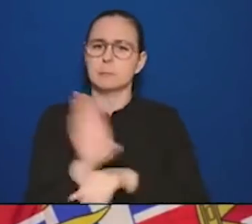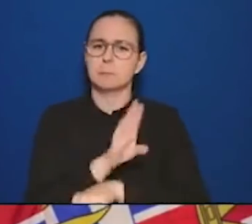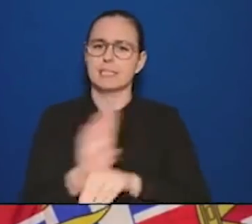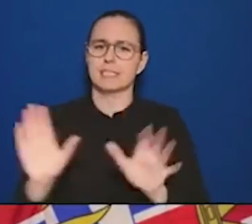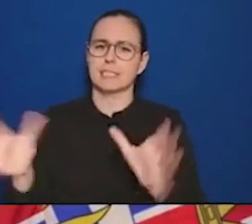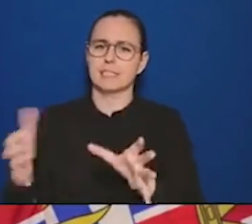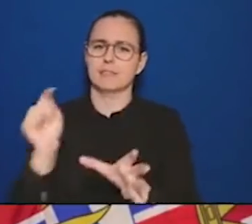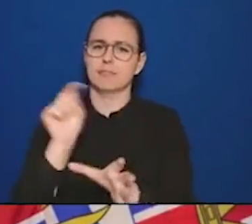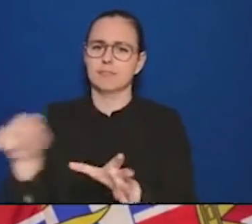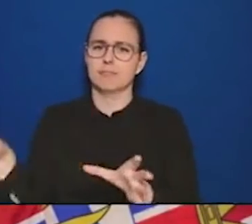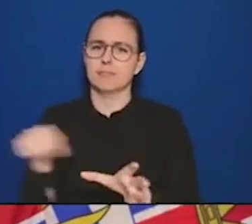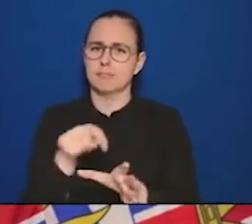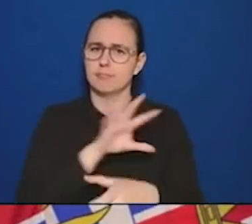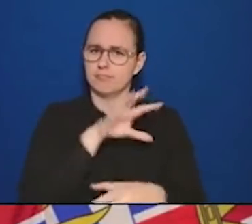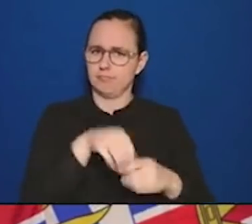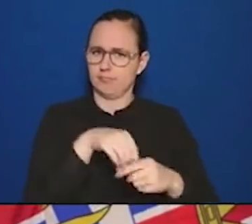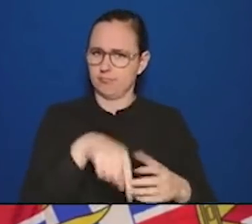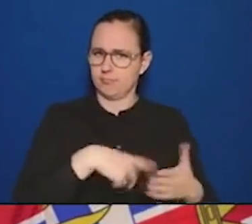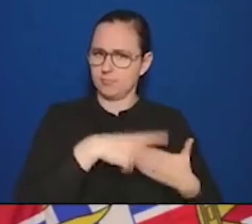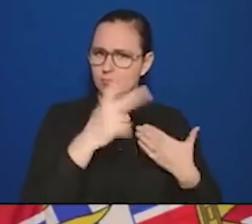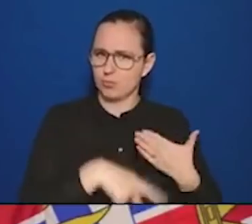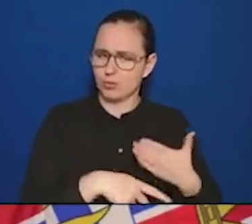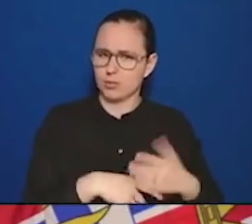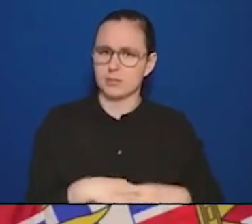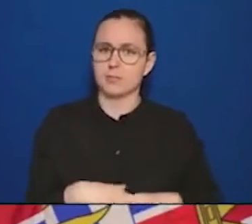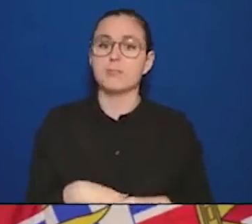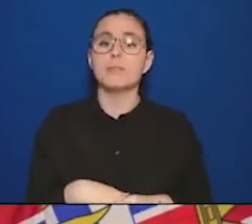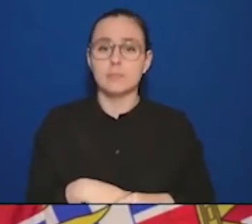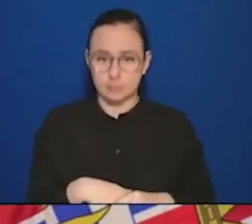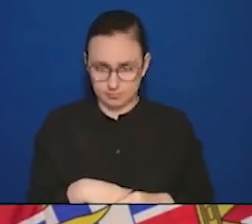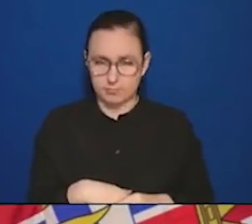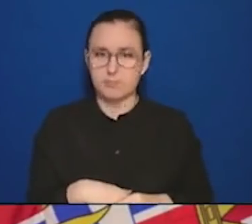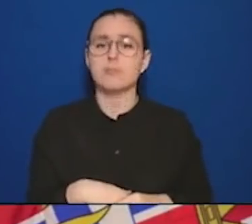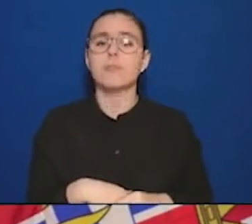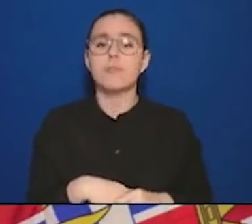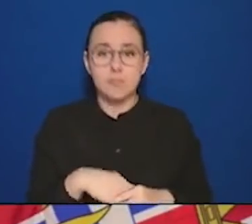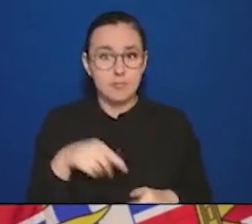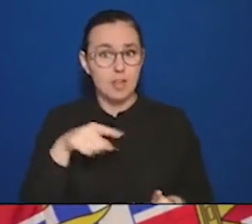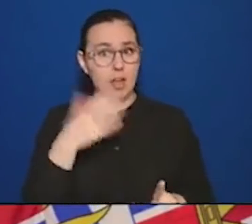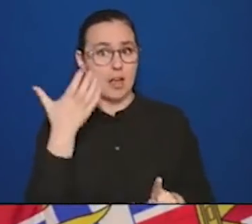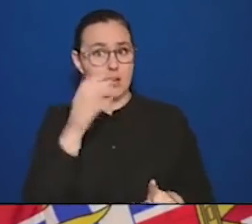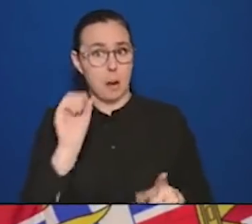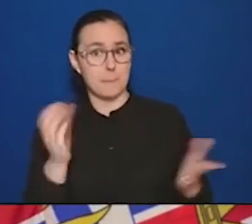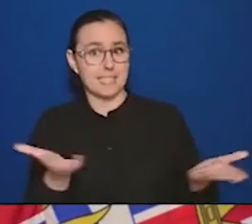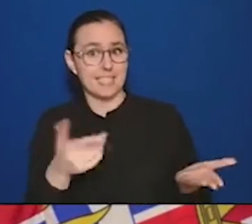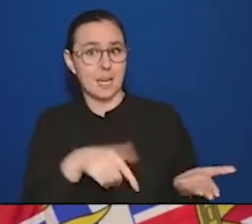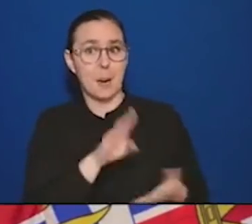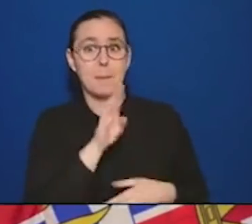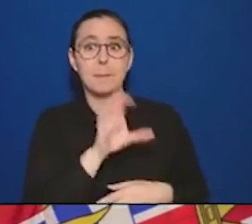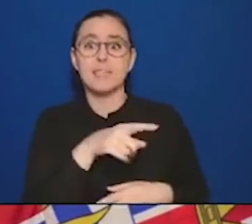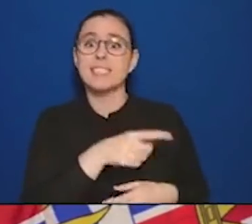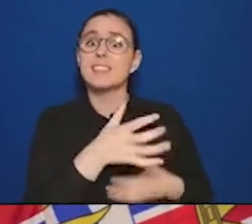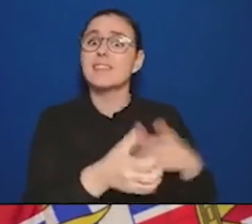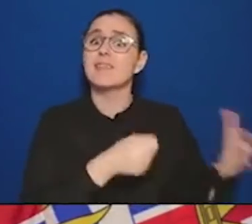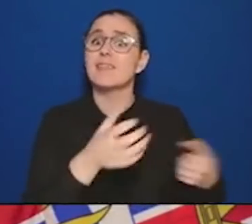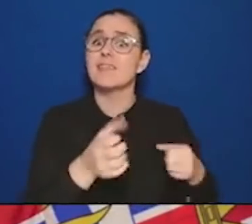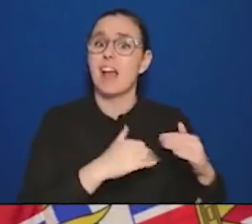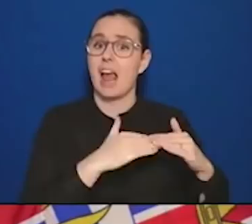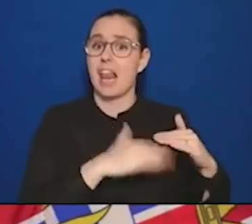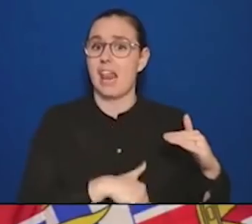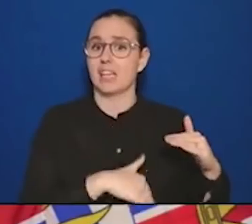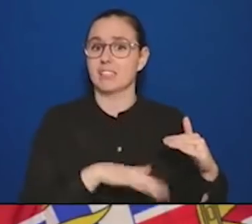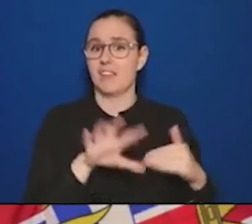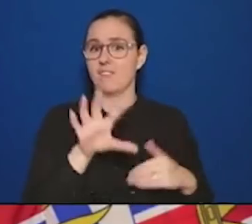98% of businesses in British Columbia employ 50 or fewer employees. And also through our consultation,